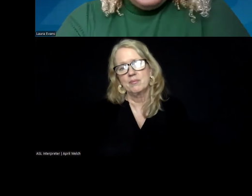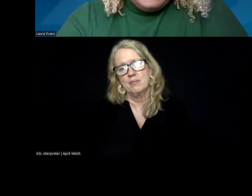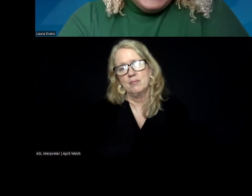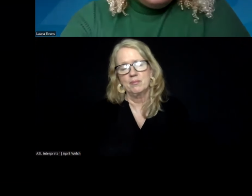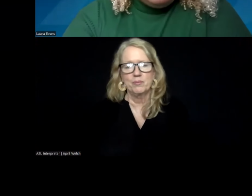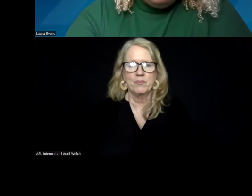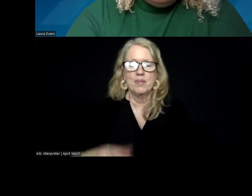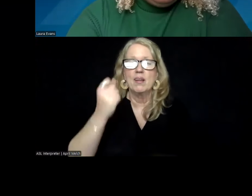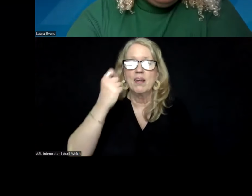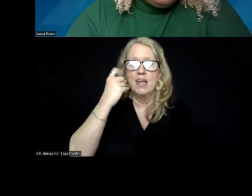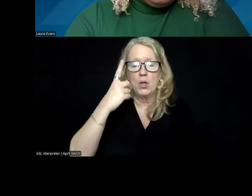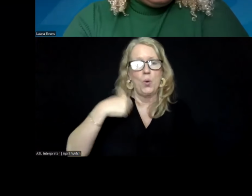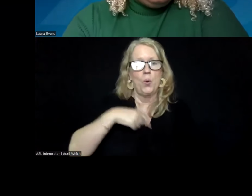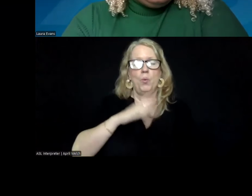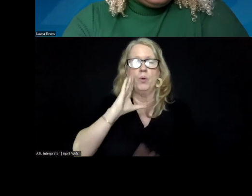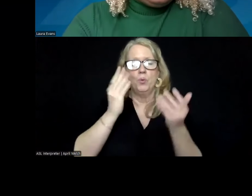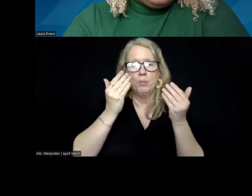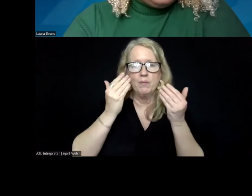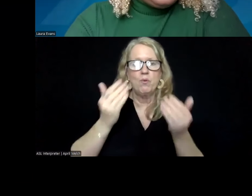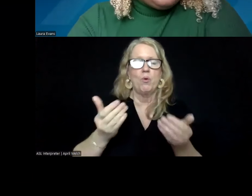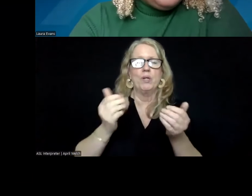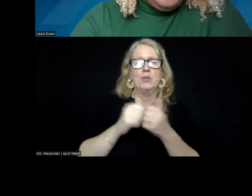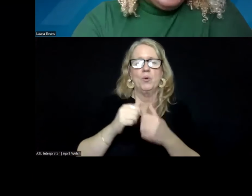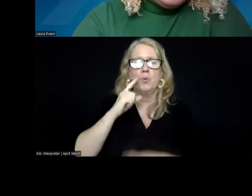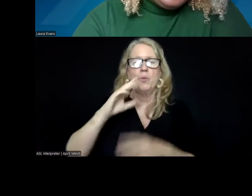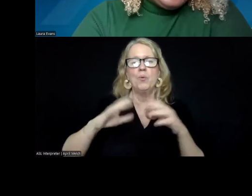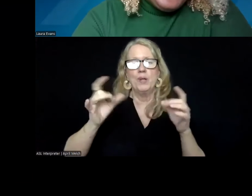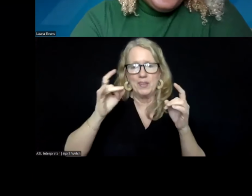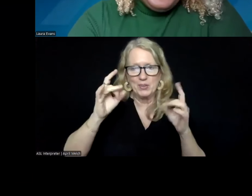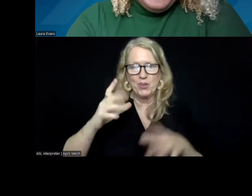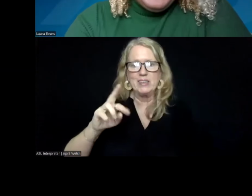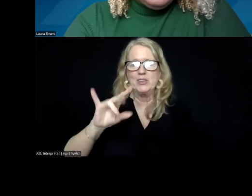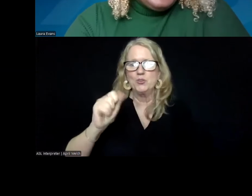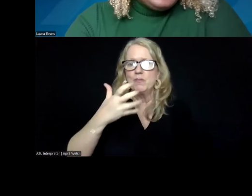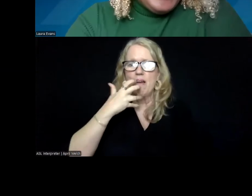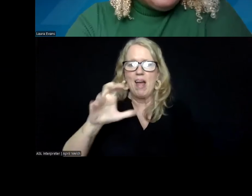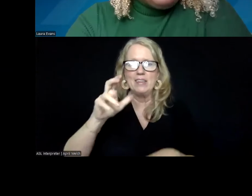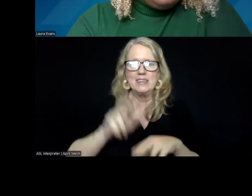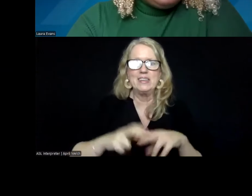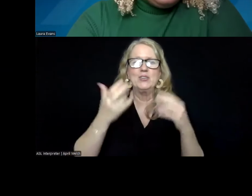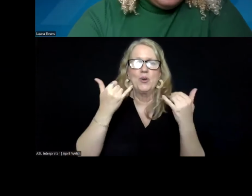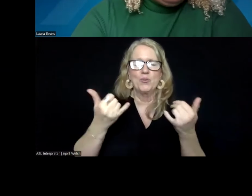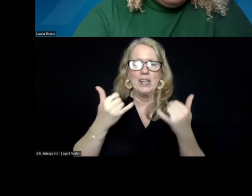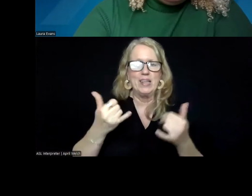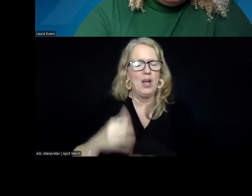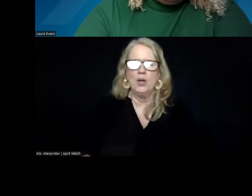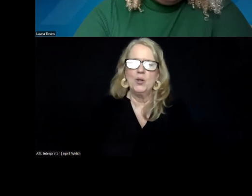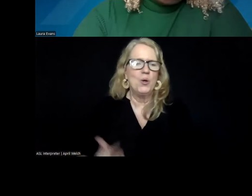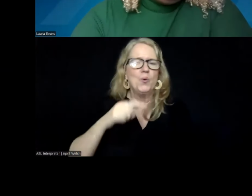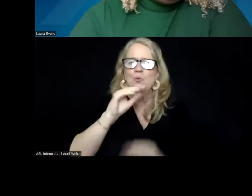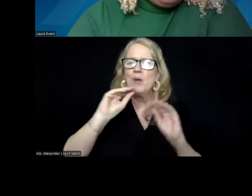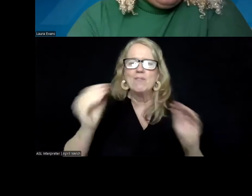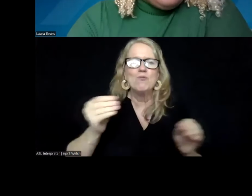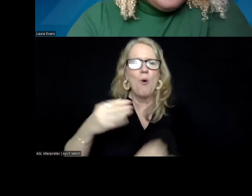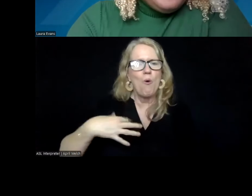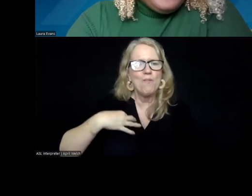So with that, we are moving forward to the crisis trivia hot seat. Right now, we do not have a volunteer, so I'm